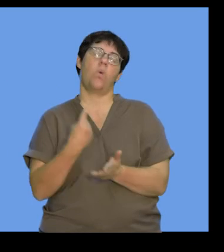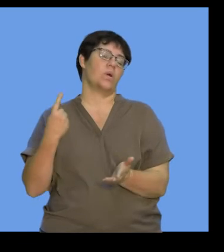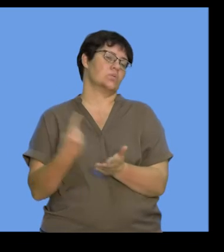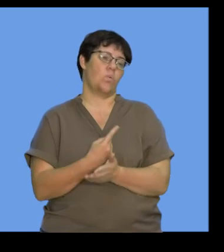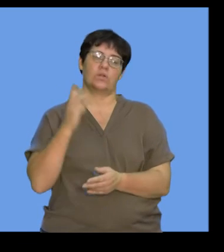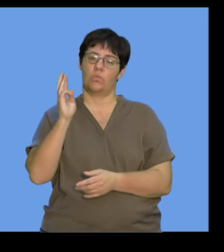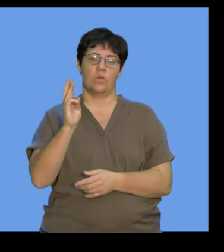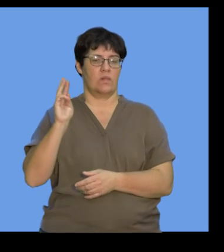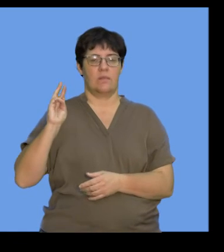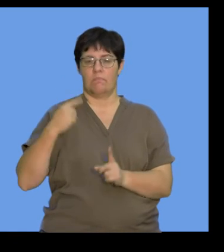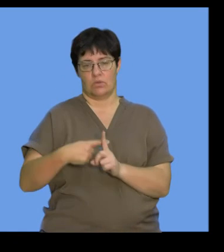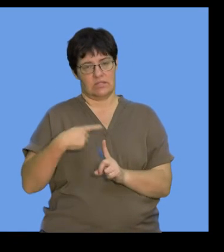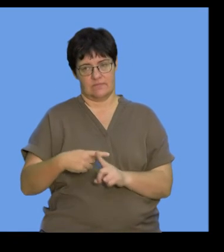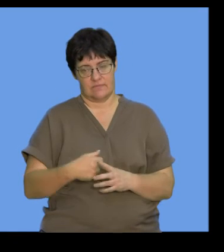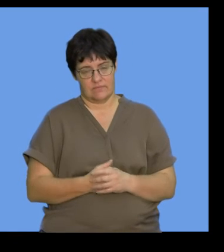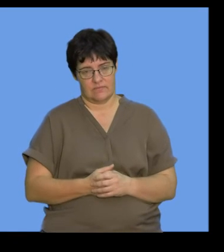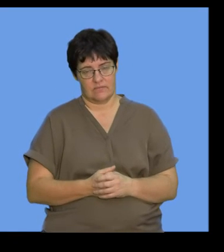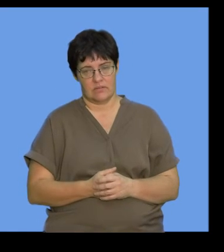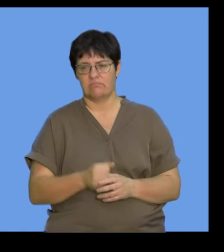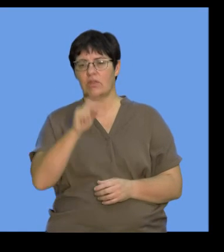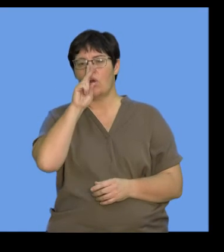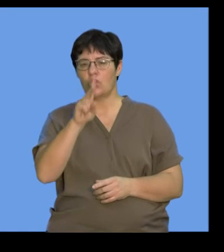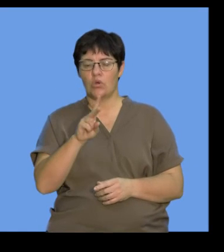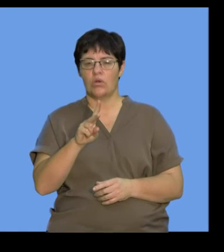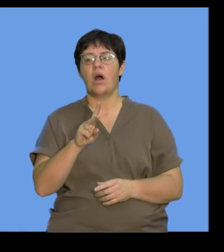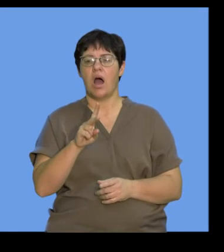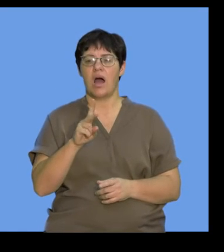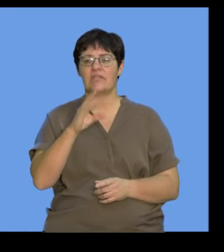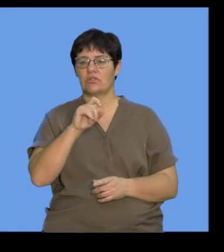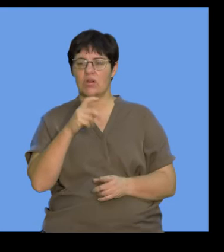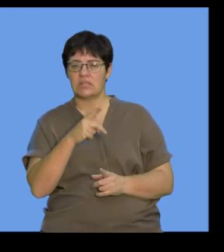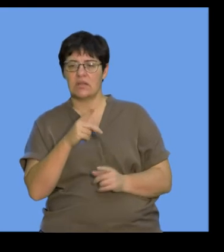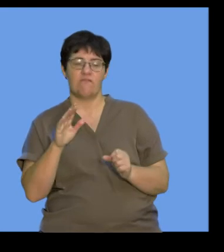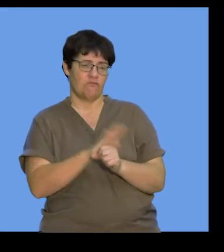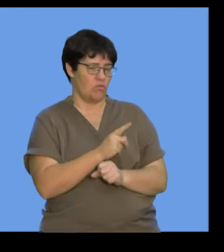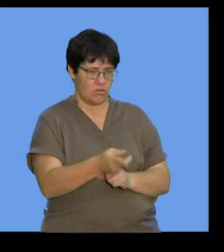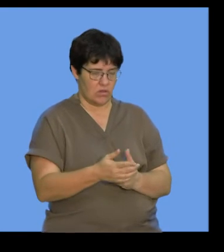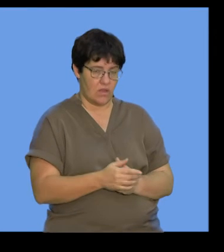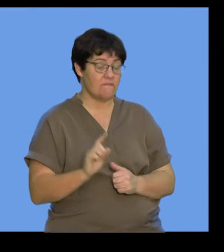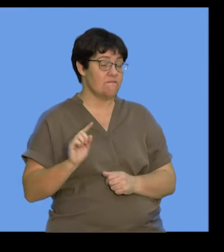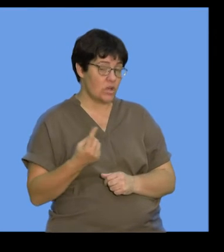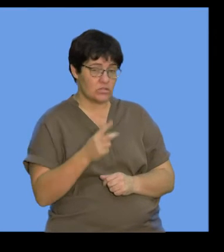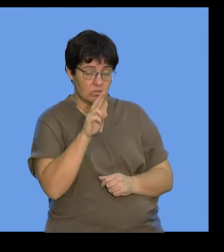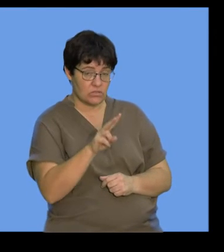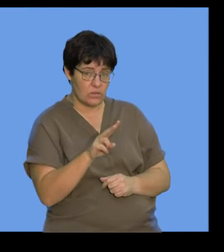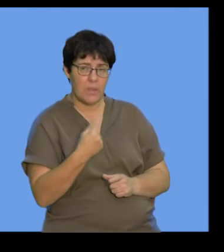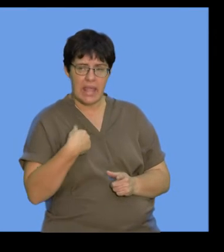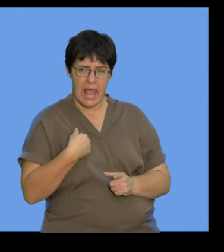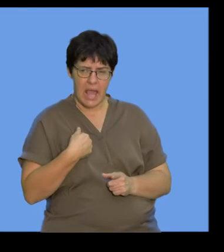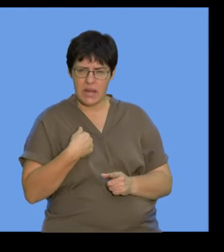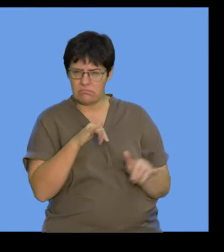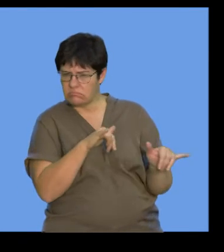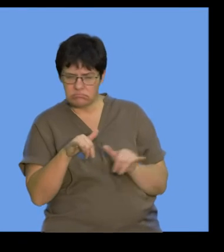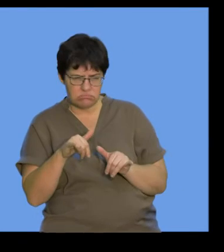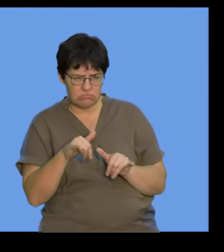forever a positive. Now let's look at some factorizing fully. What did I say? Firstly, look at whether I can